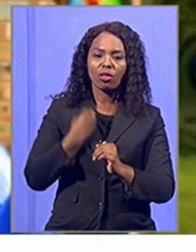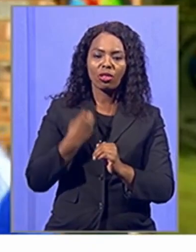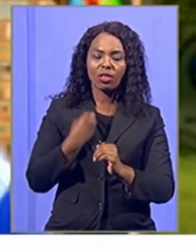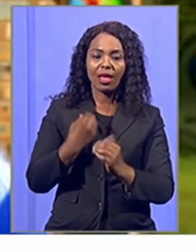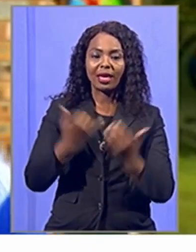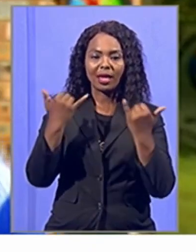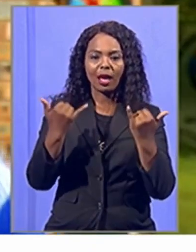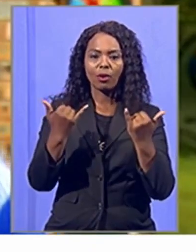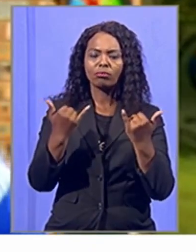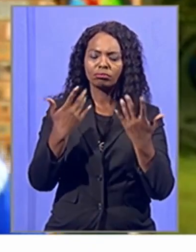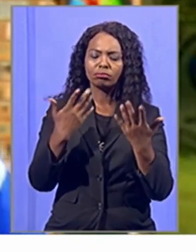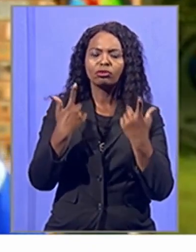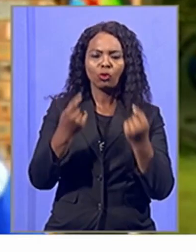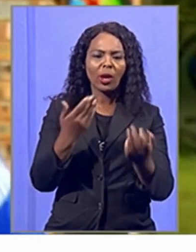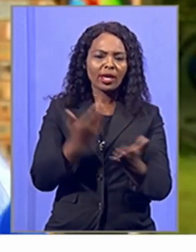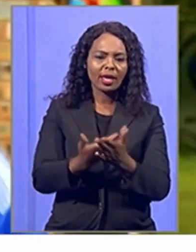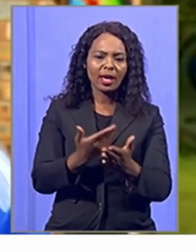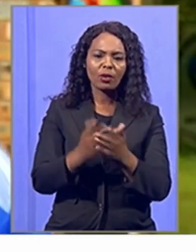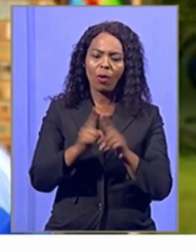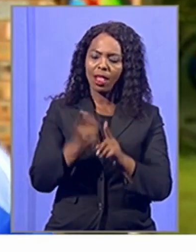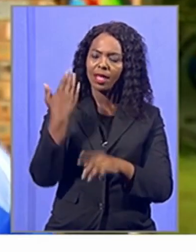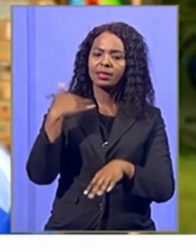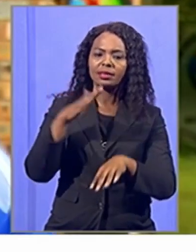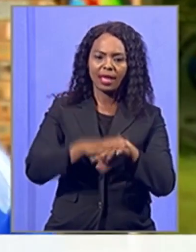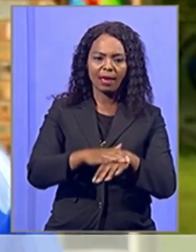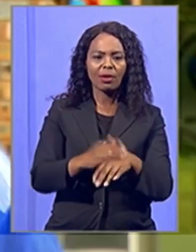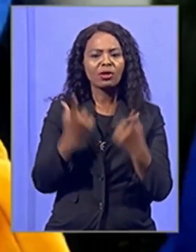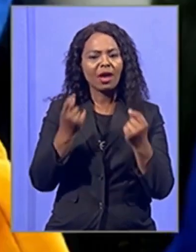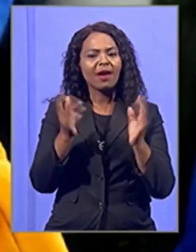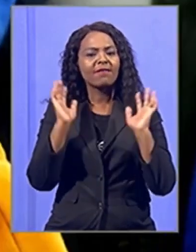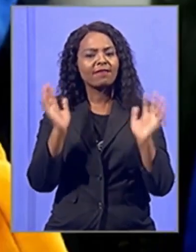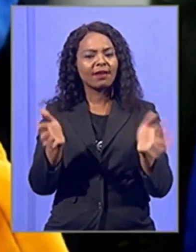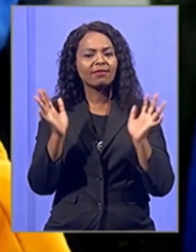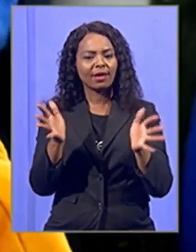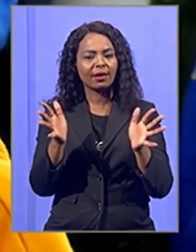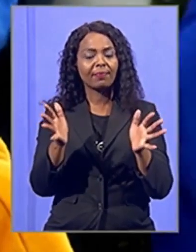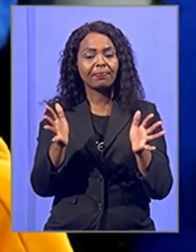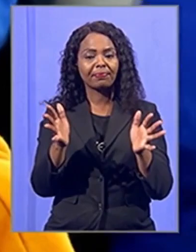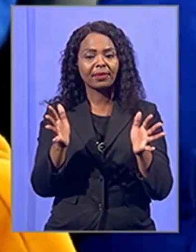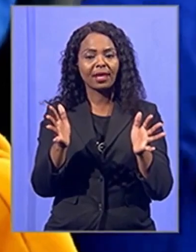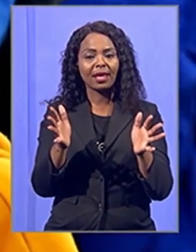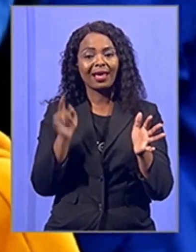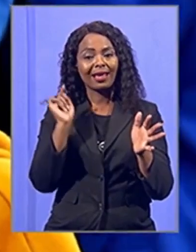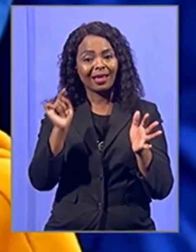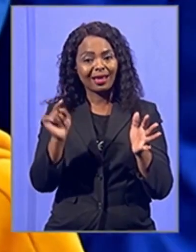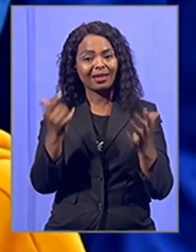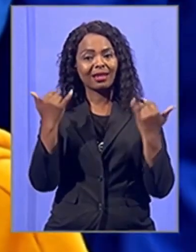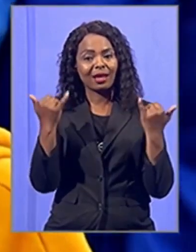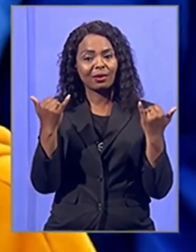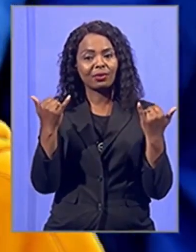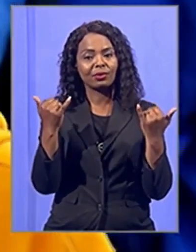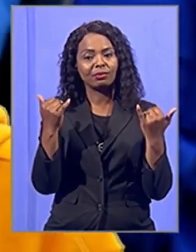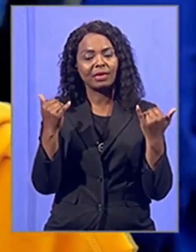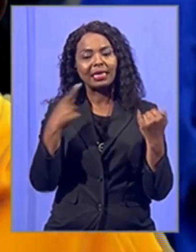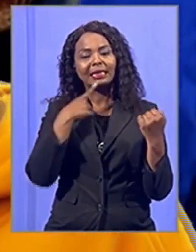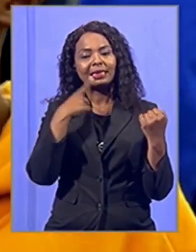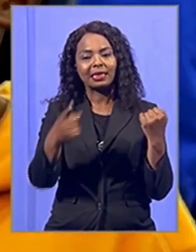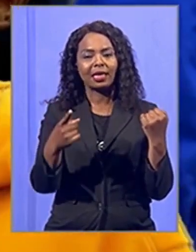they can do it if we did it last time. And again, it's a matter of saying,